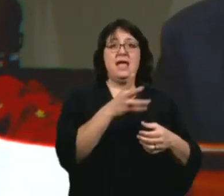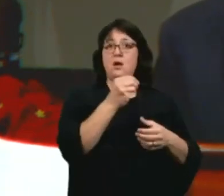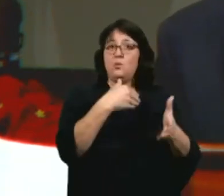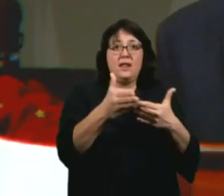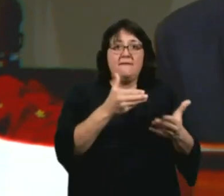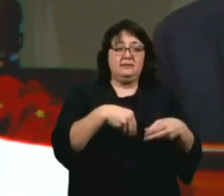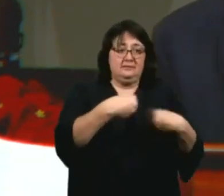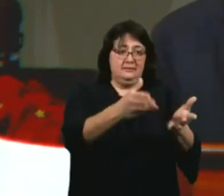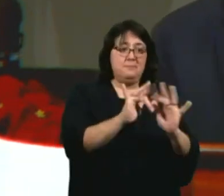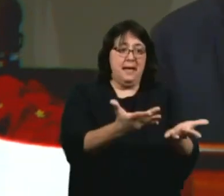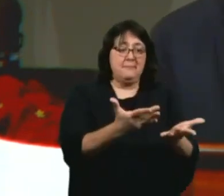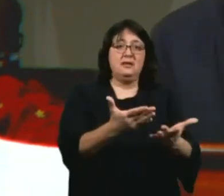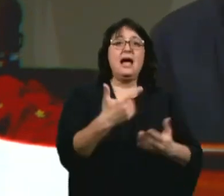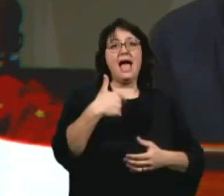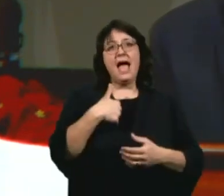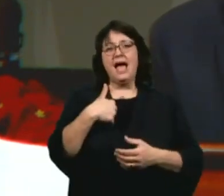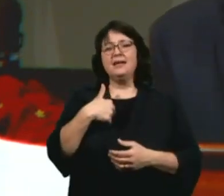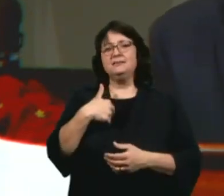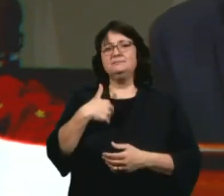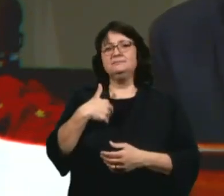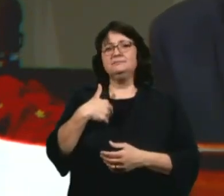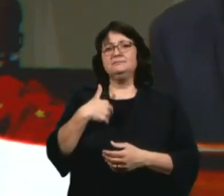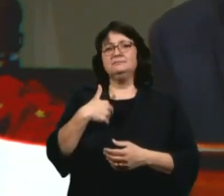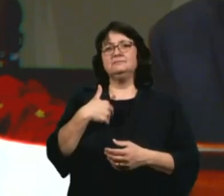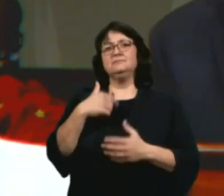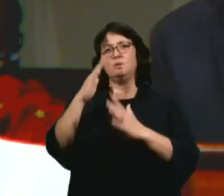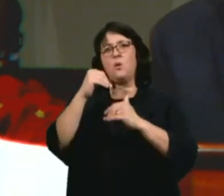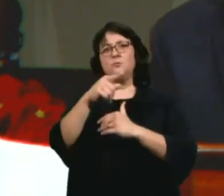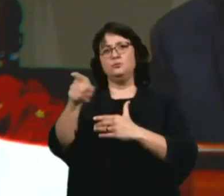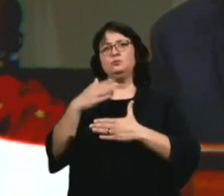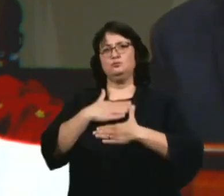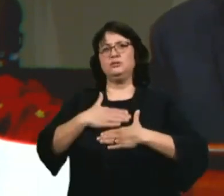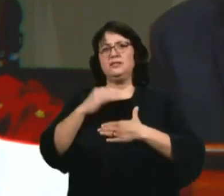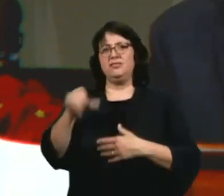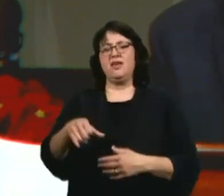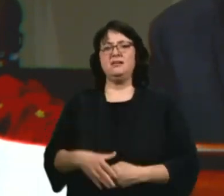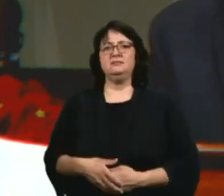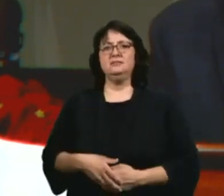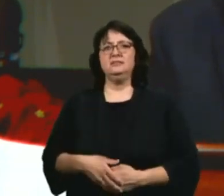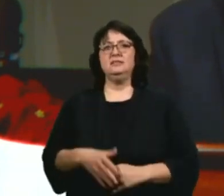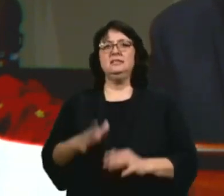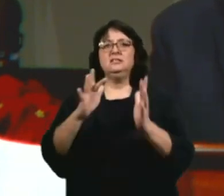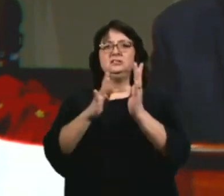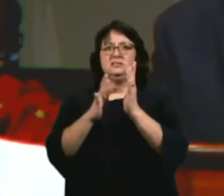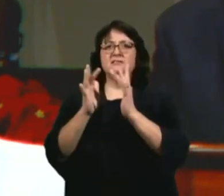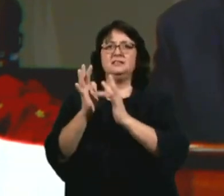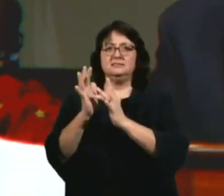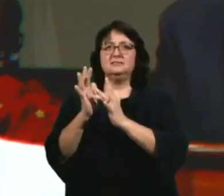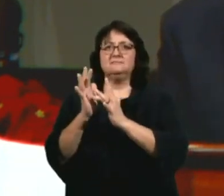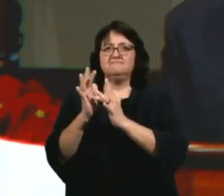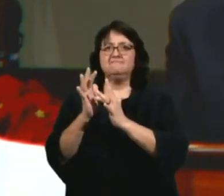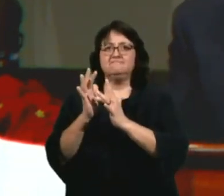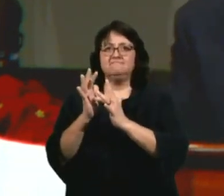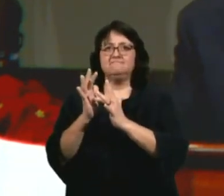whatever. And so I trust that you'll appreciate that. And Jesus,